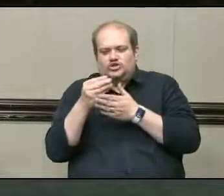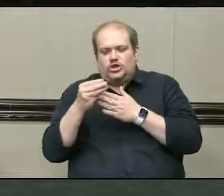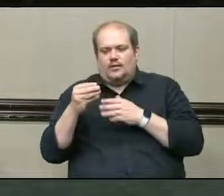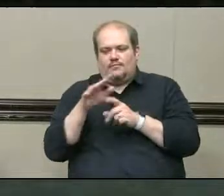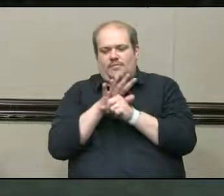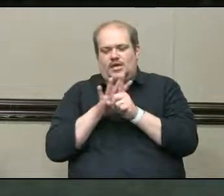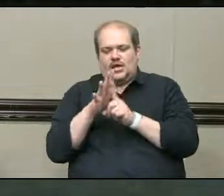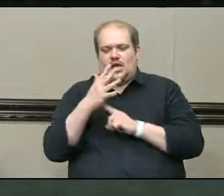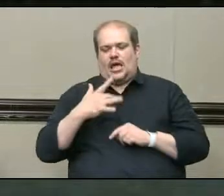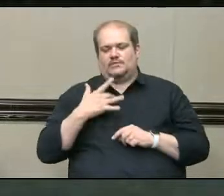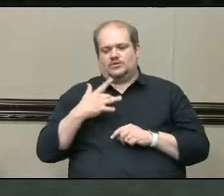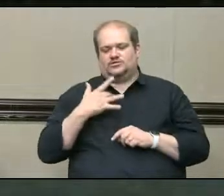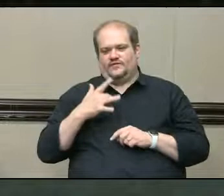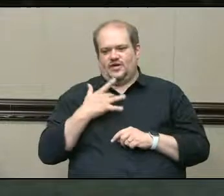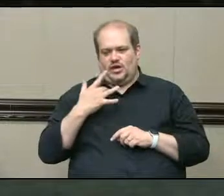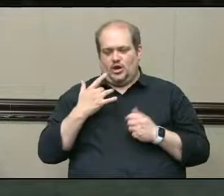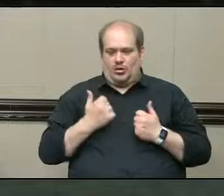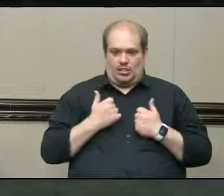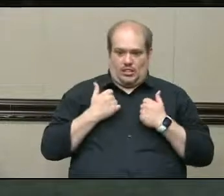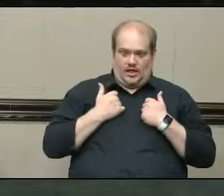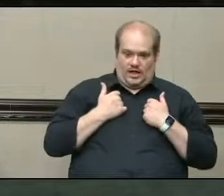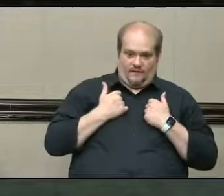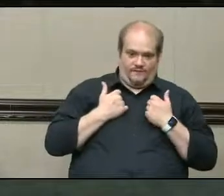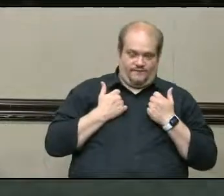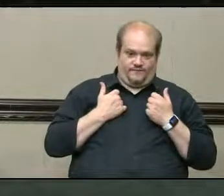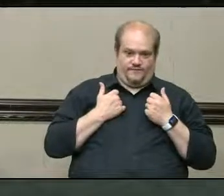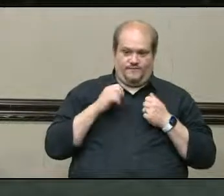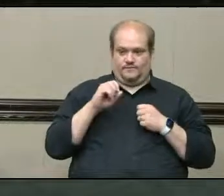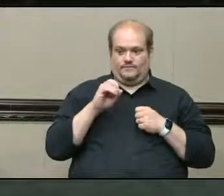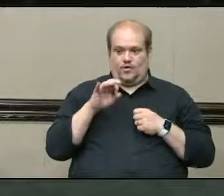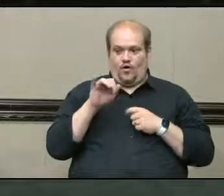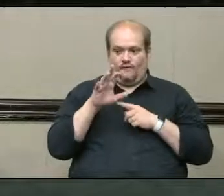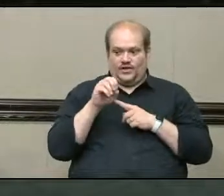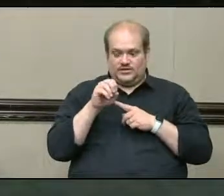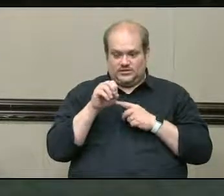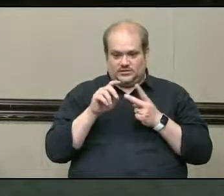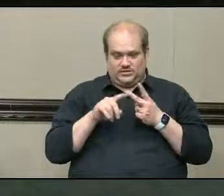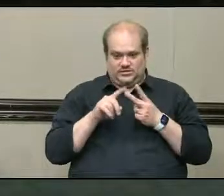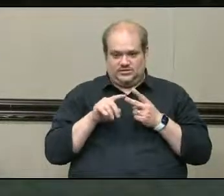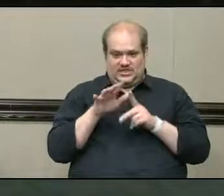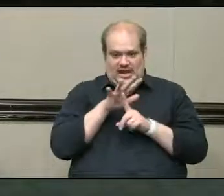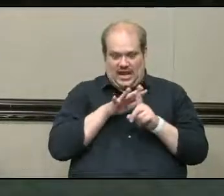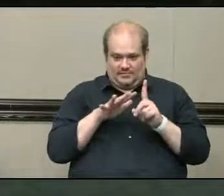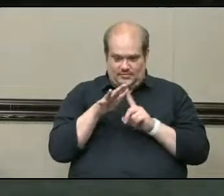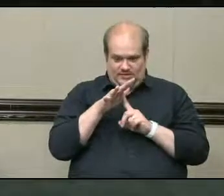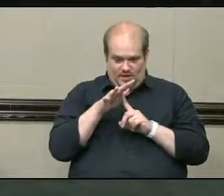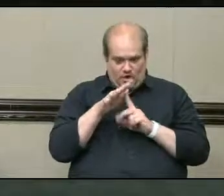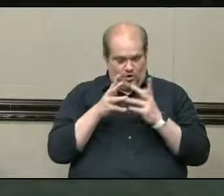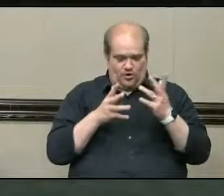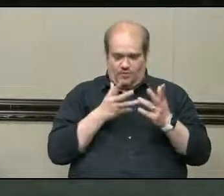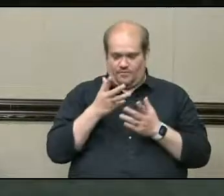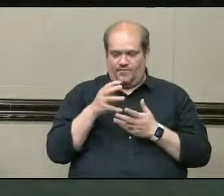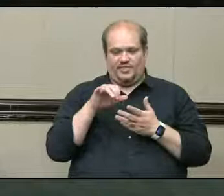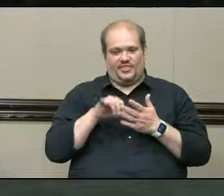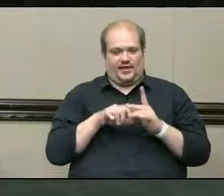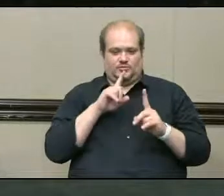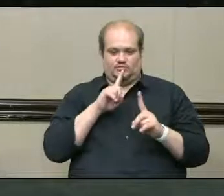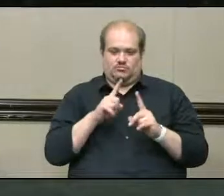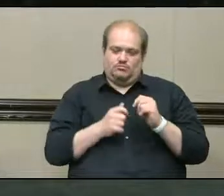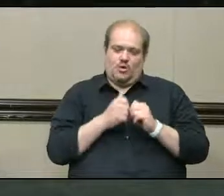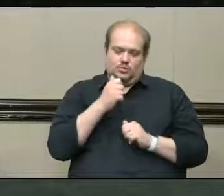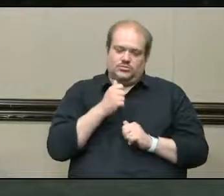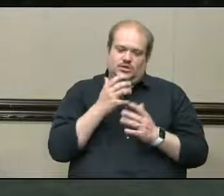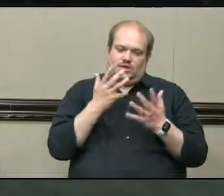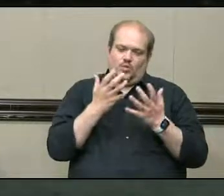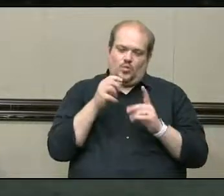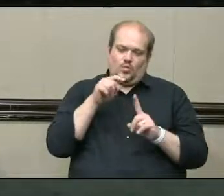atmosphere, live, office, atmosphere is, primarily